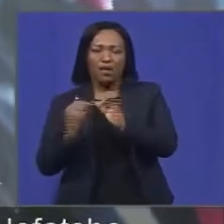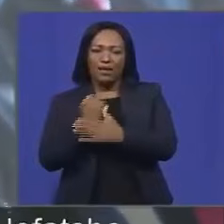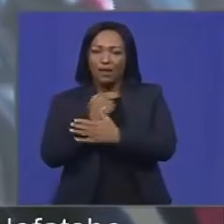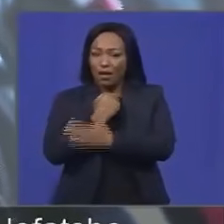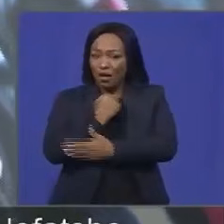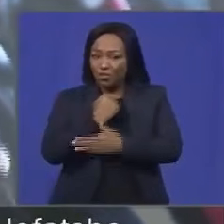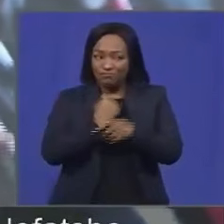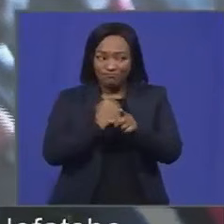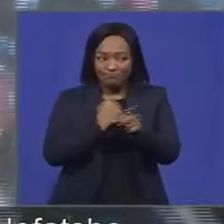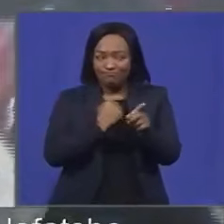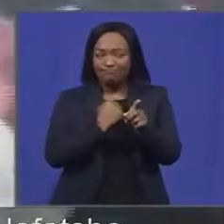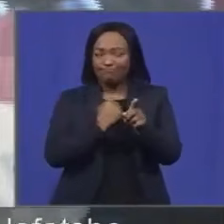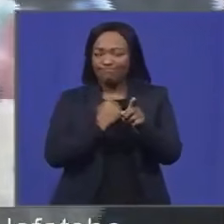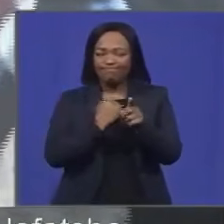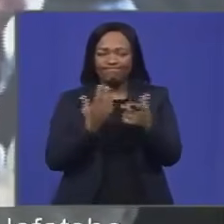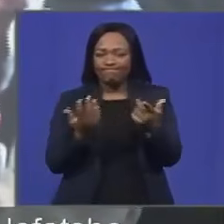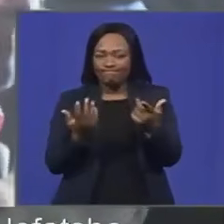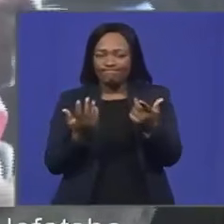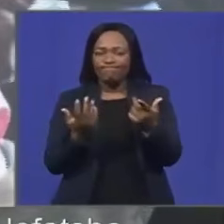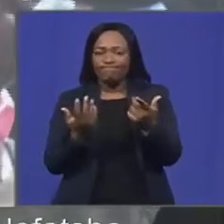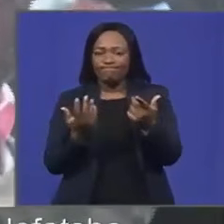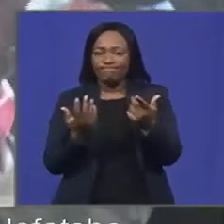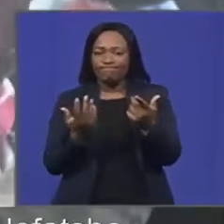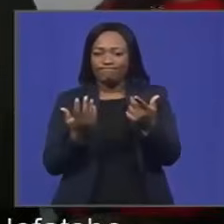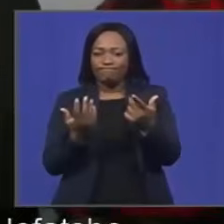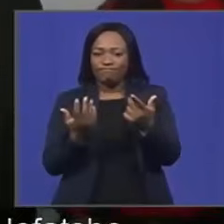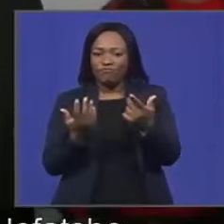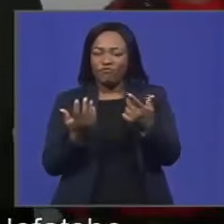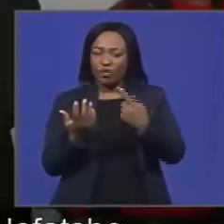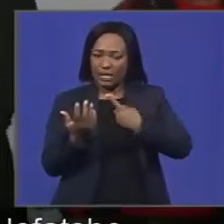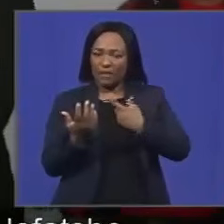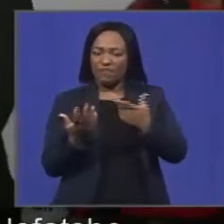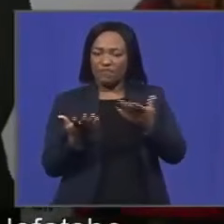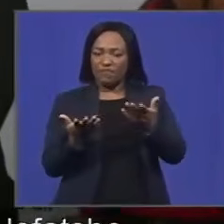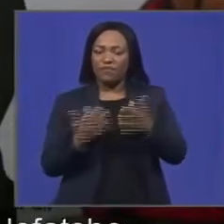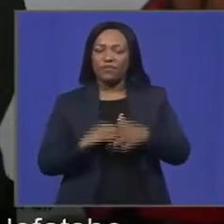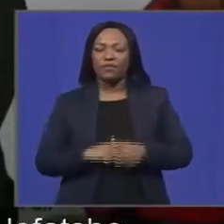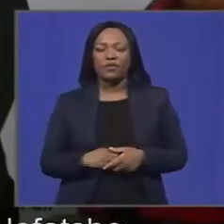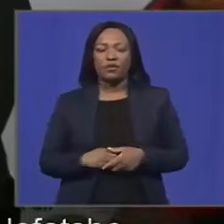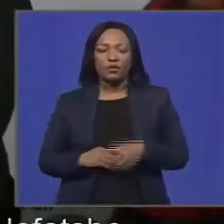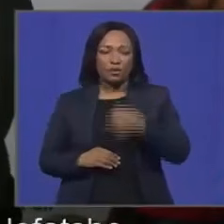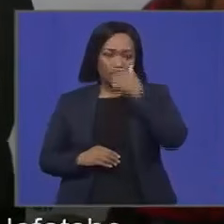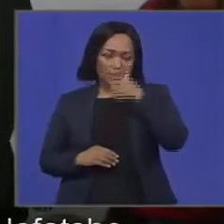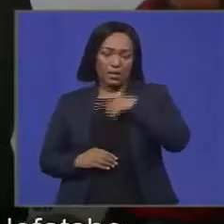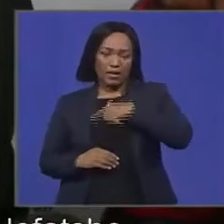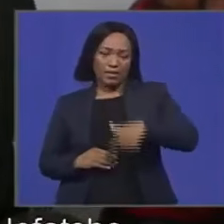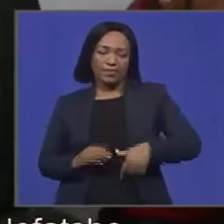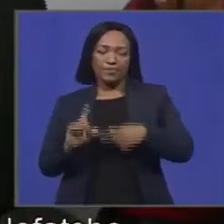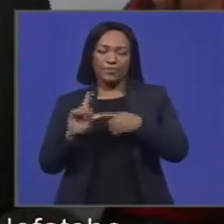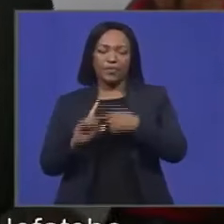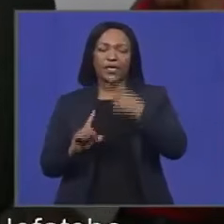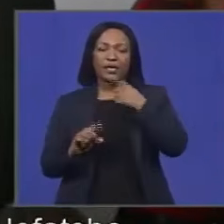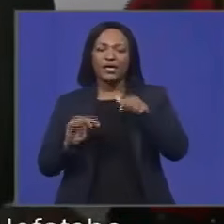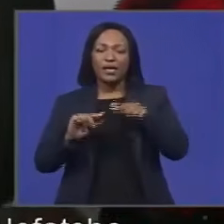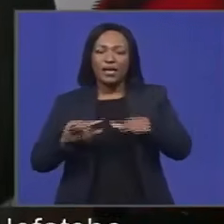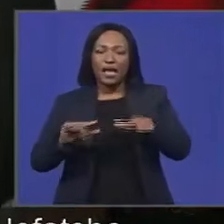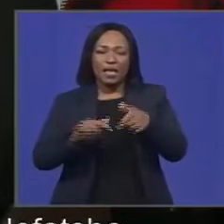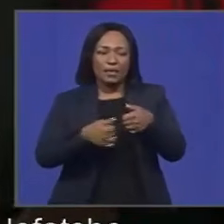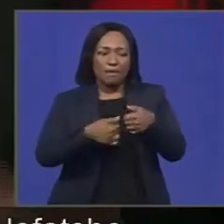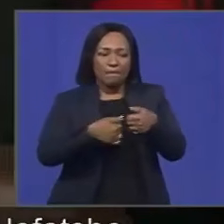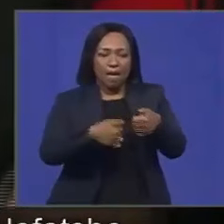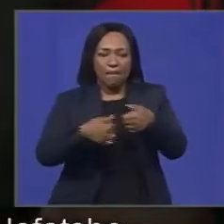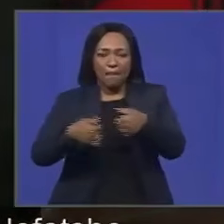country has just made to itself. Ramaphosa a re poelo ya mafatshe e tshwanetse go se nne